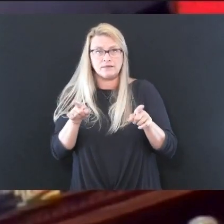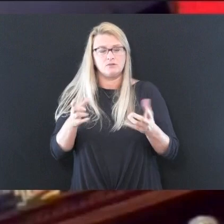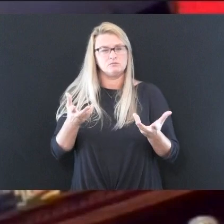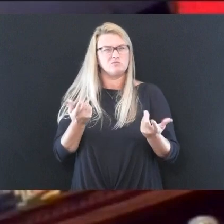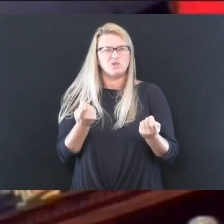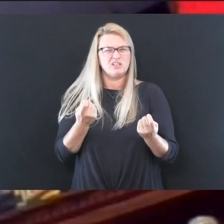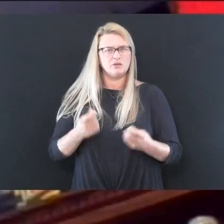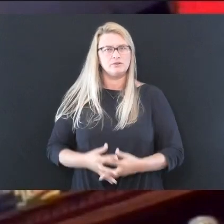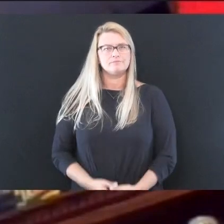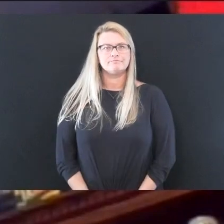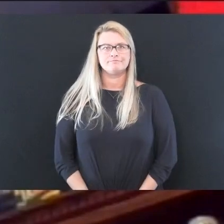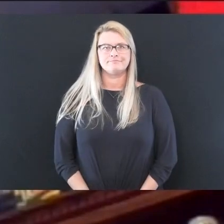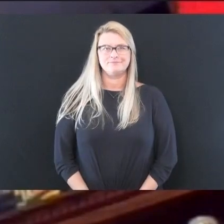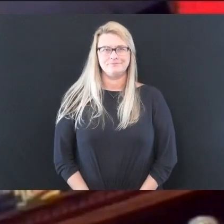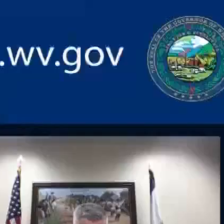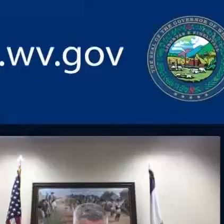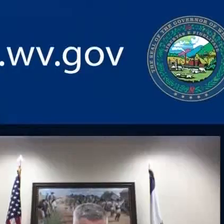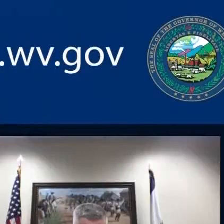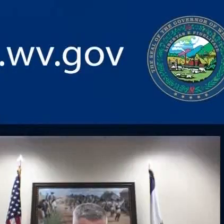Thanks.